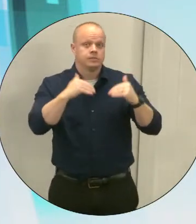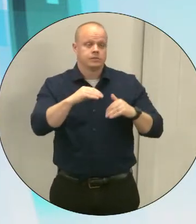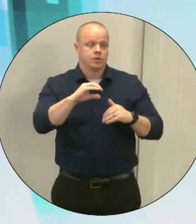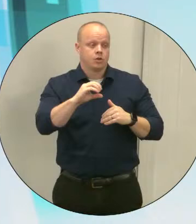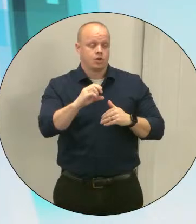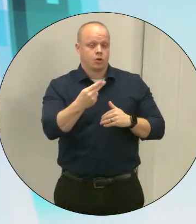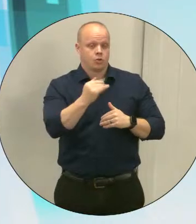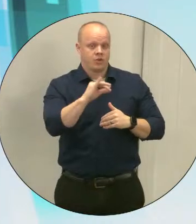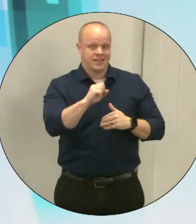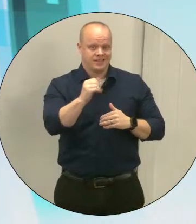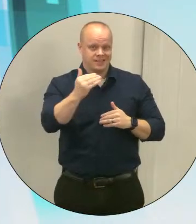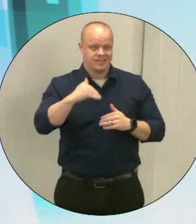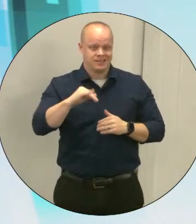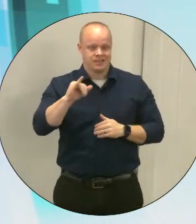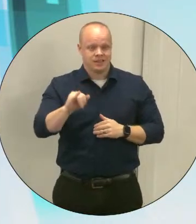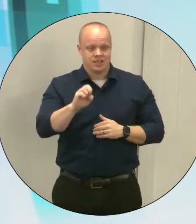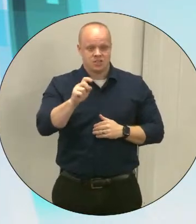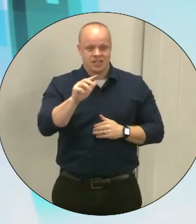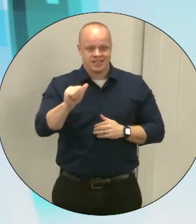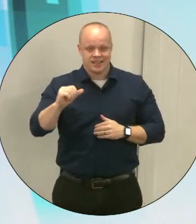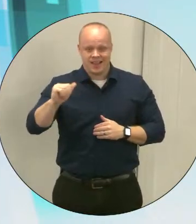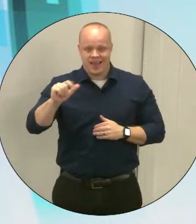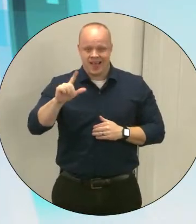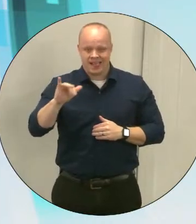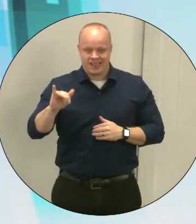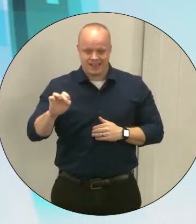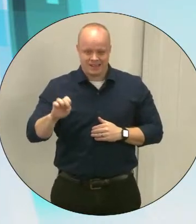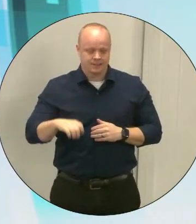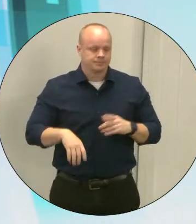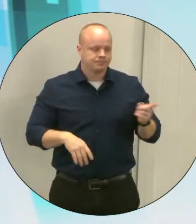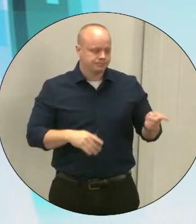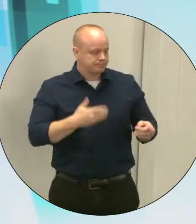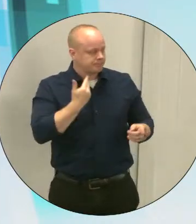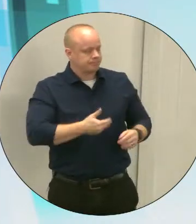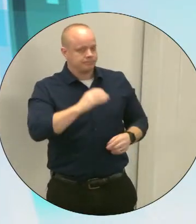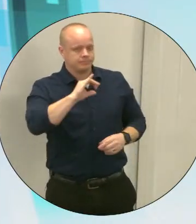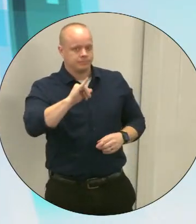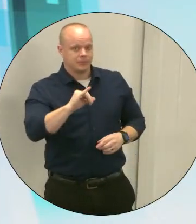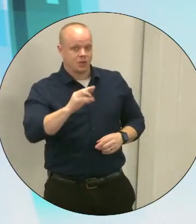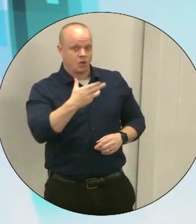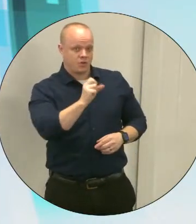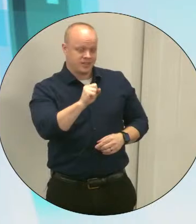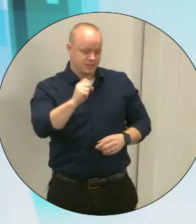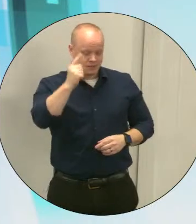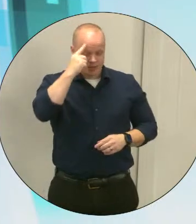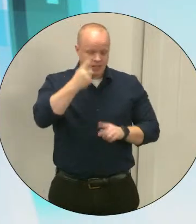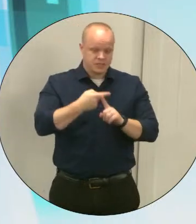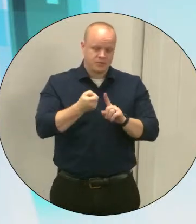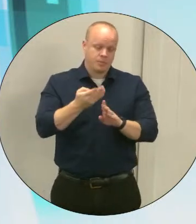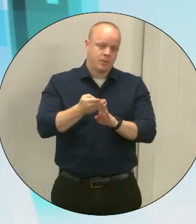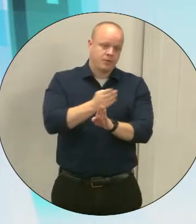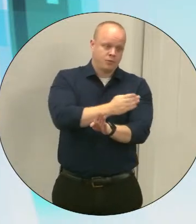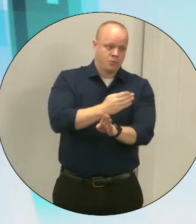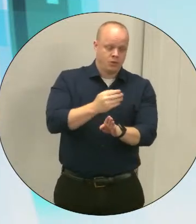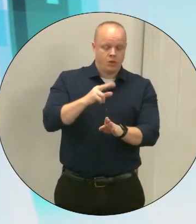have Ms. Jessica Alley. Good evening, Chris Giunciliani. Thoughts from a former 30-year former special ed